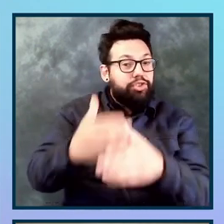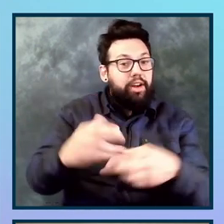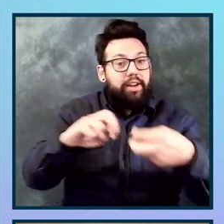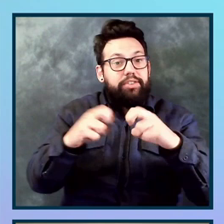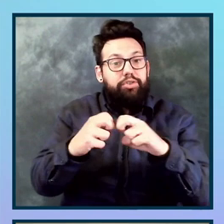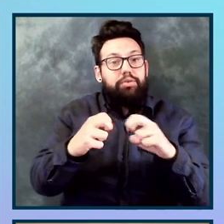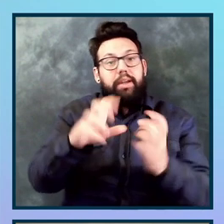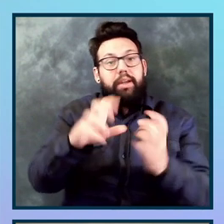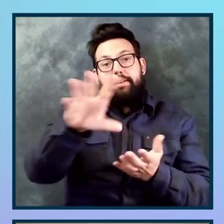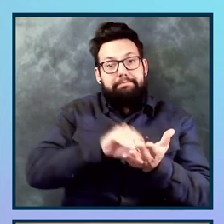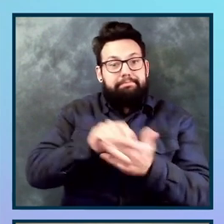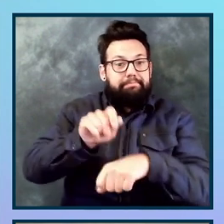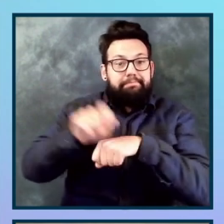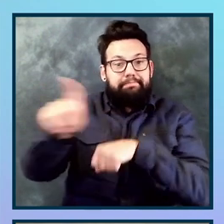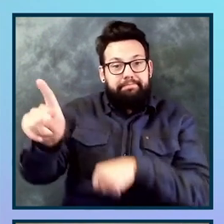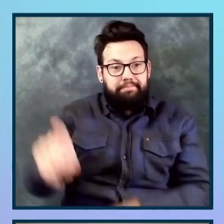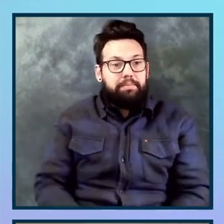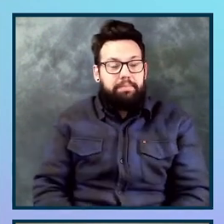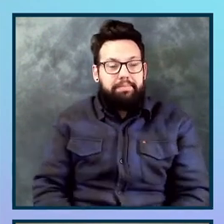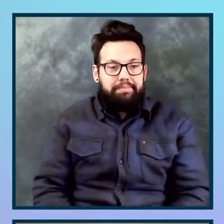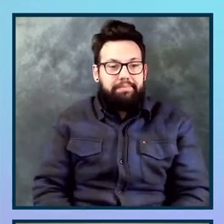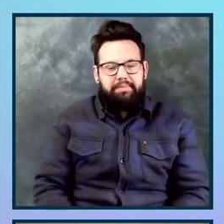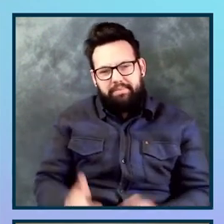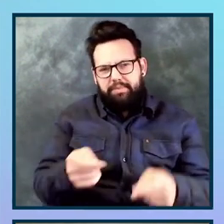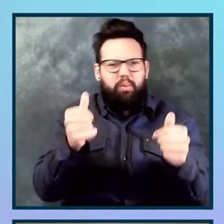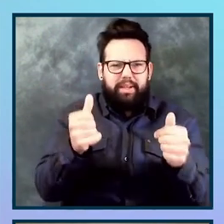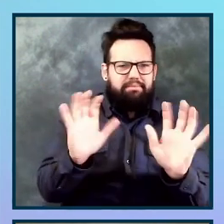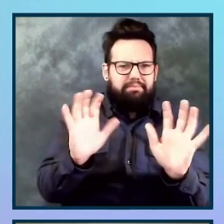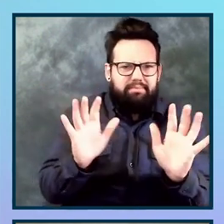been copied your clipboard. So let's take a look at that real quick. We have a couple of minutes.